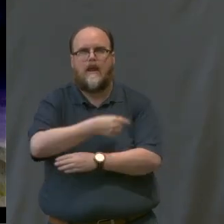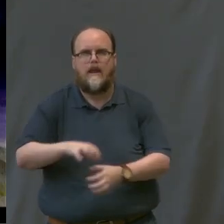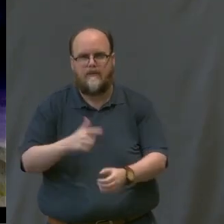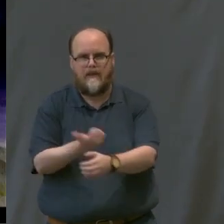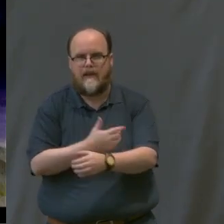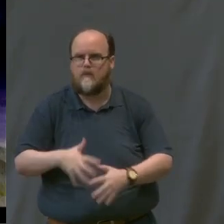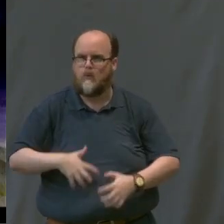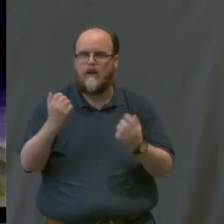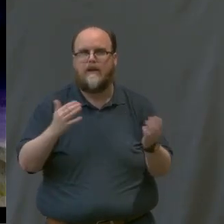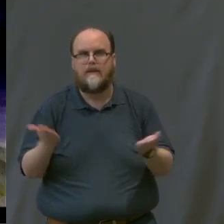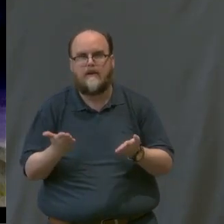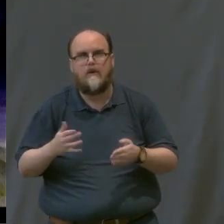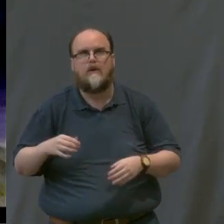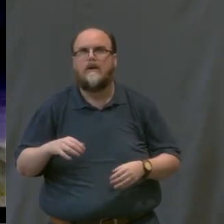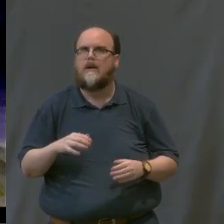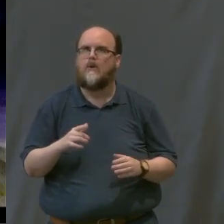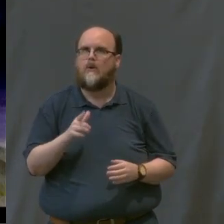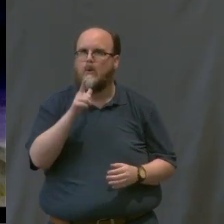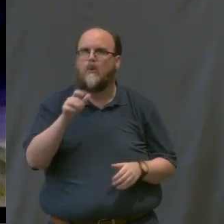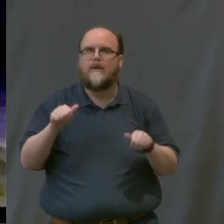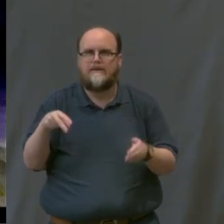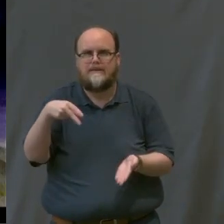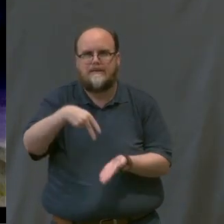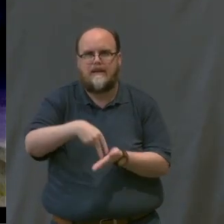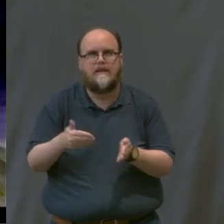come, and who is able to stand?